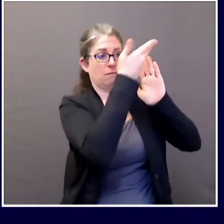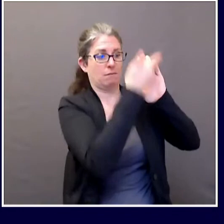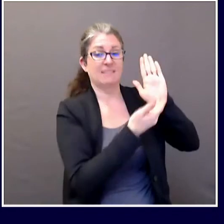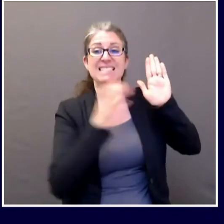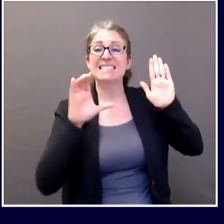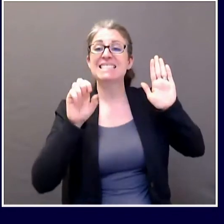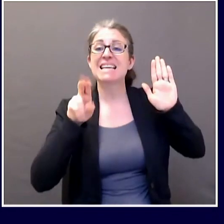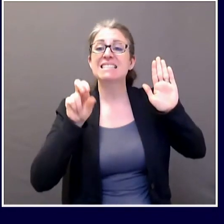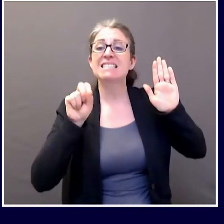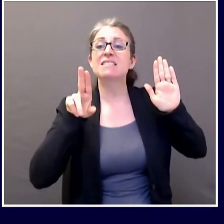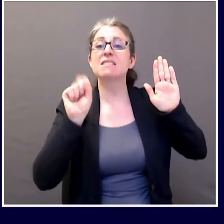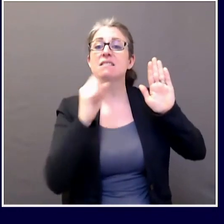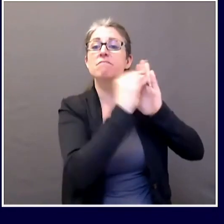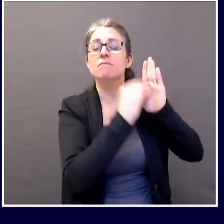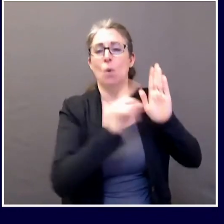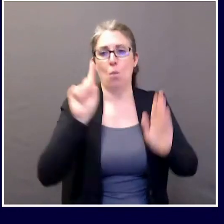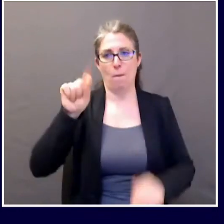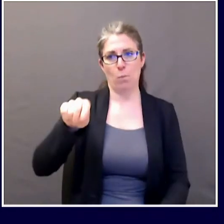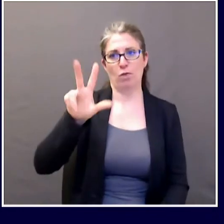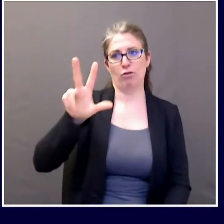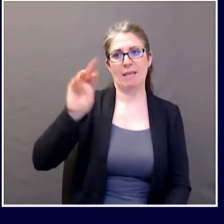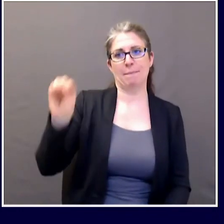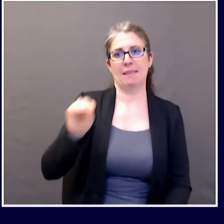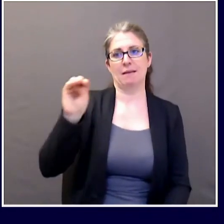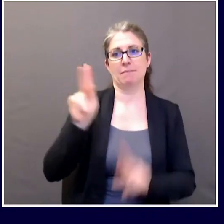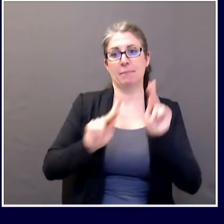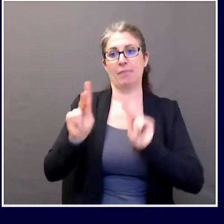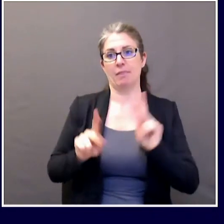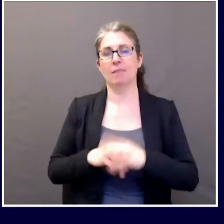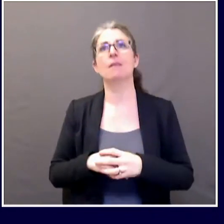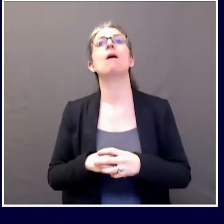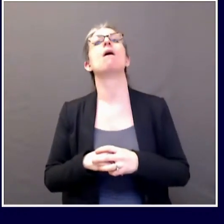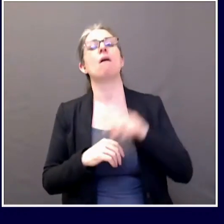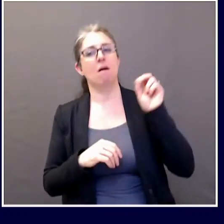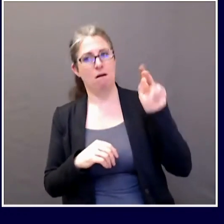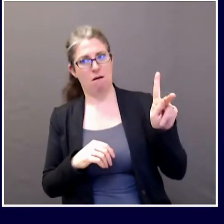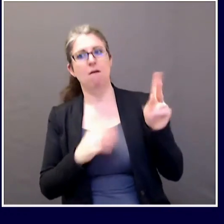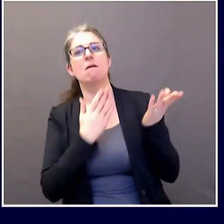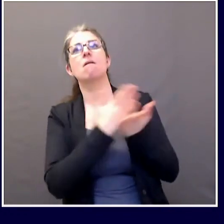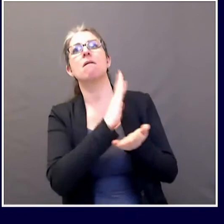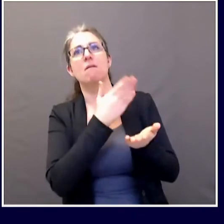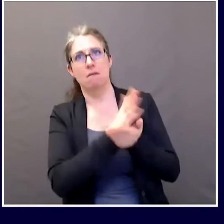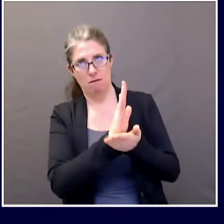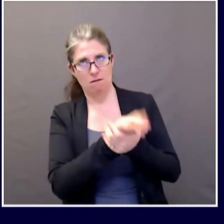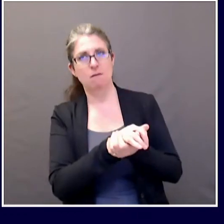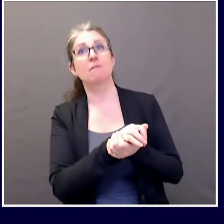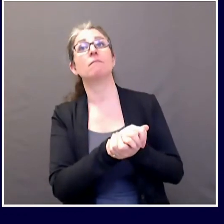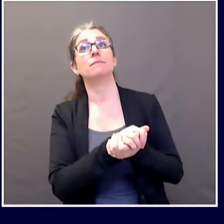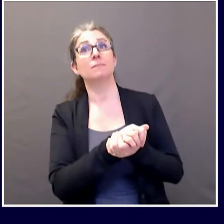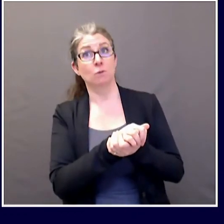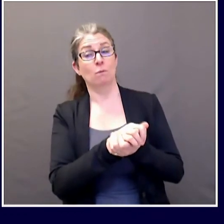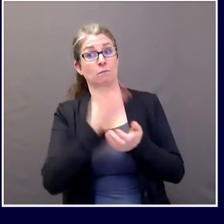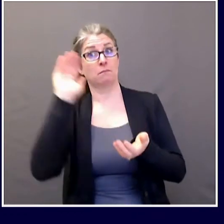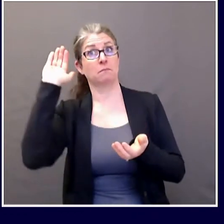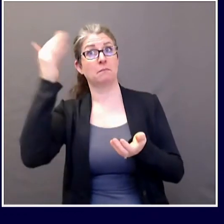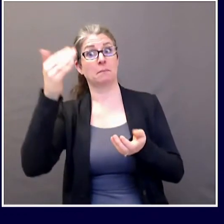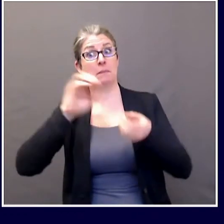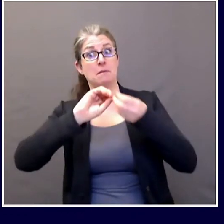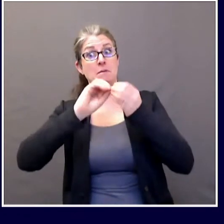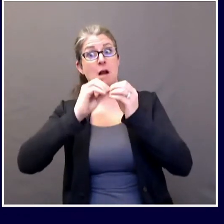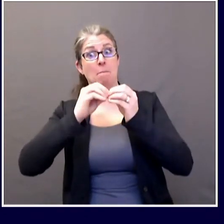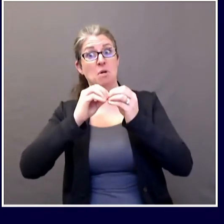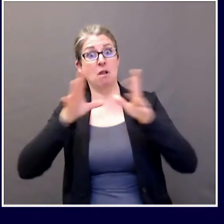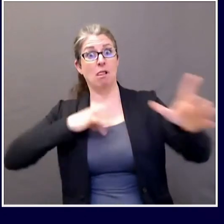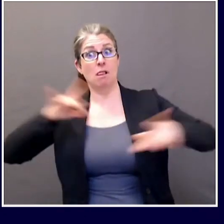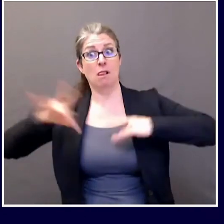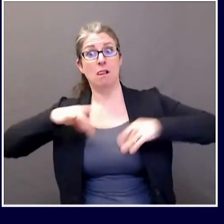improve, will the CDC be updating guidelines for indoor dining and live entertainment in restaurants?